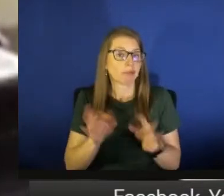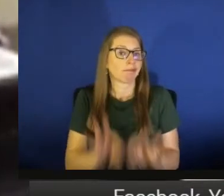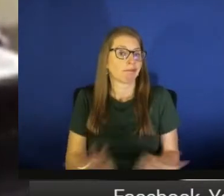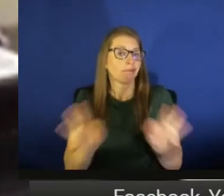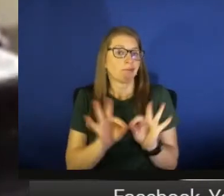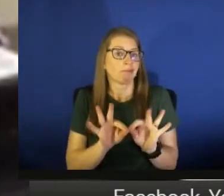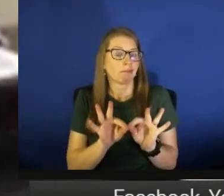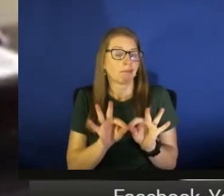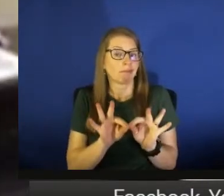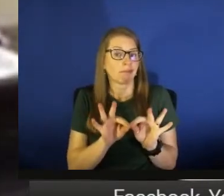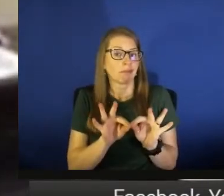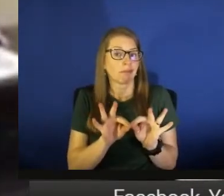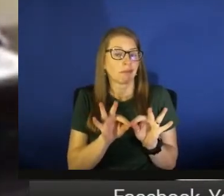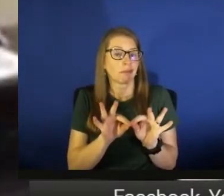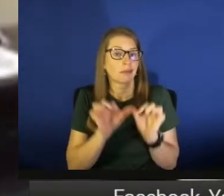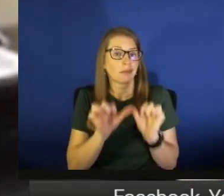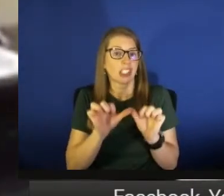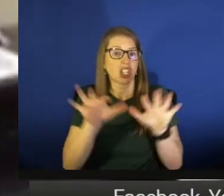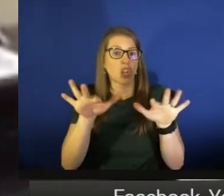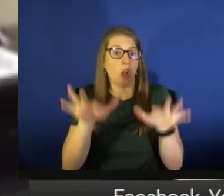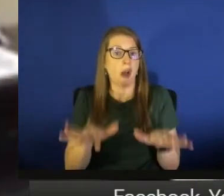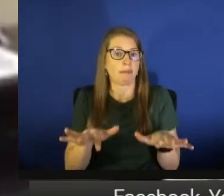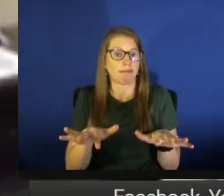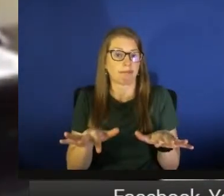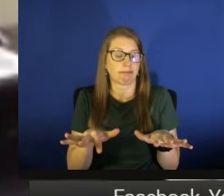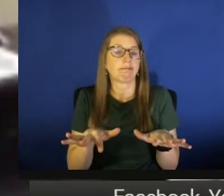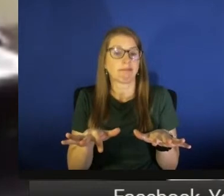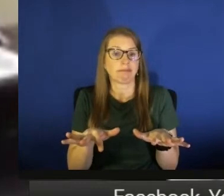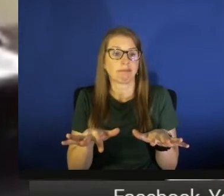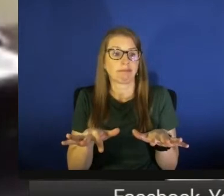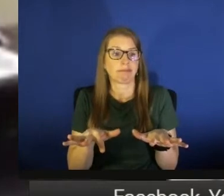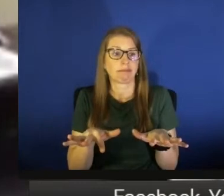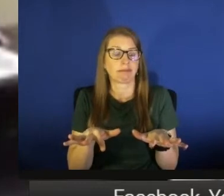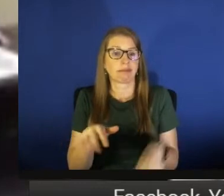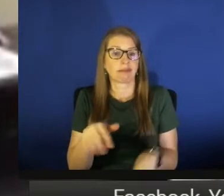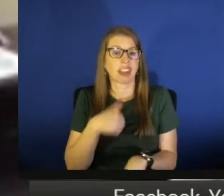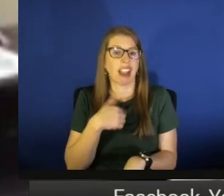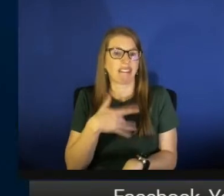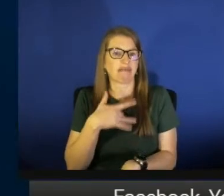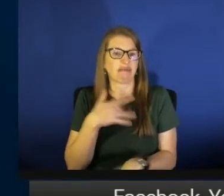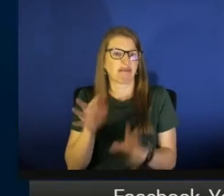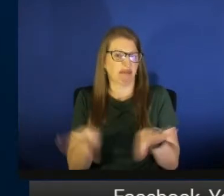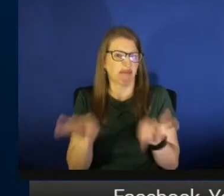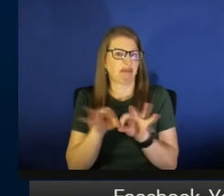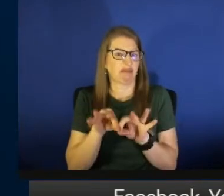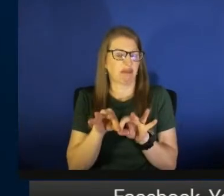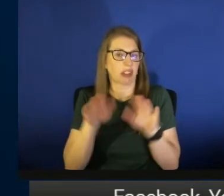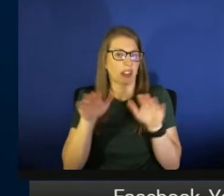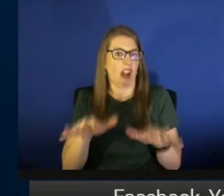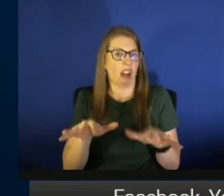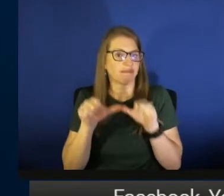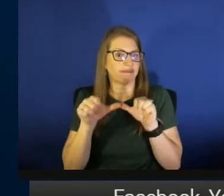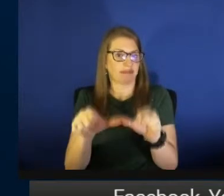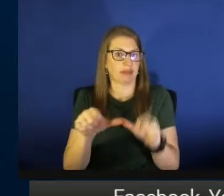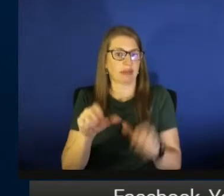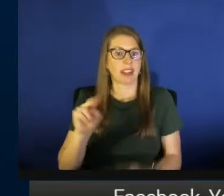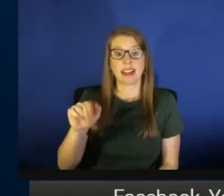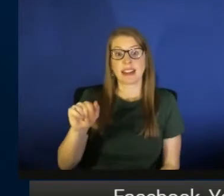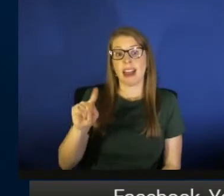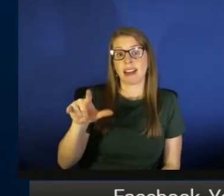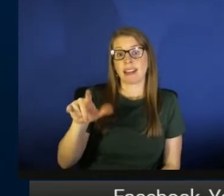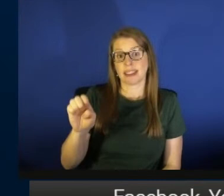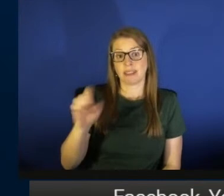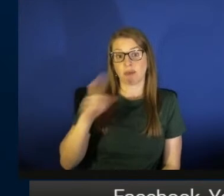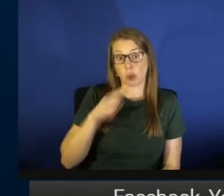for kind of keeping the calm is how I felt was important. Natalie, how is it for you? We rely